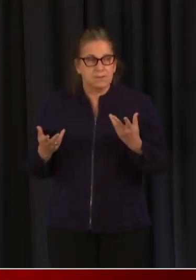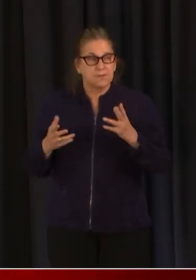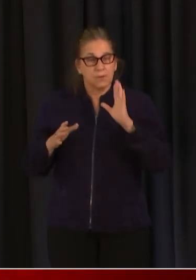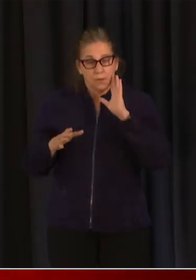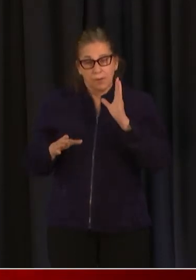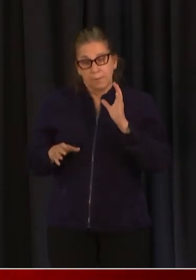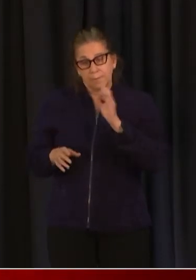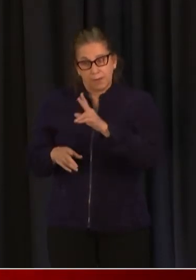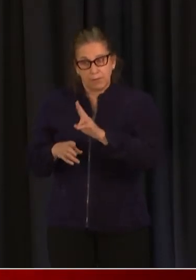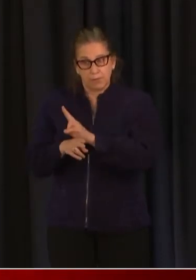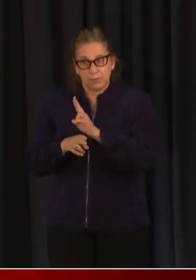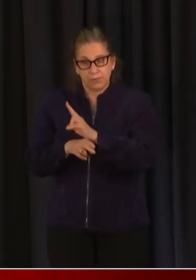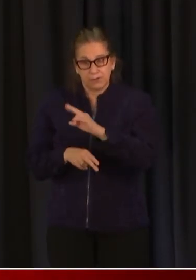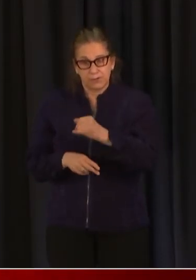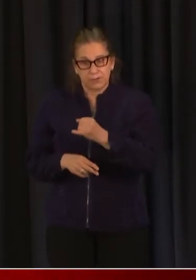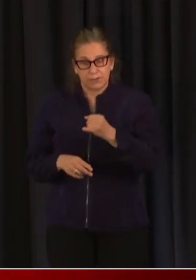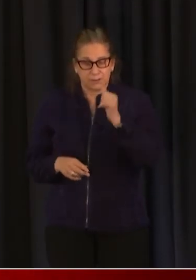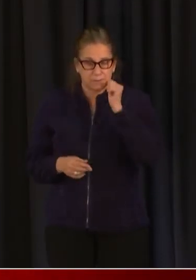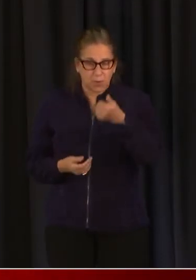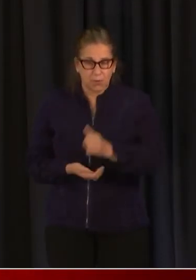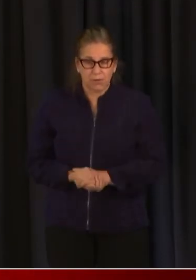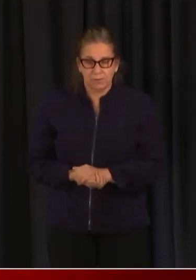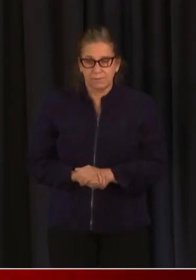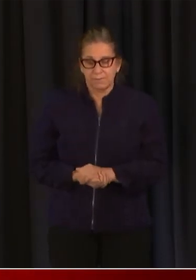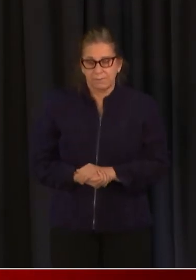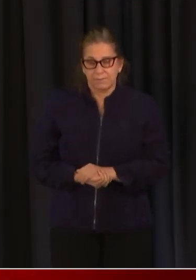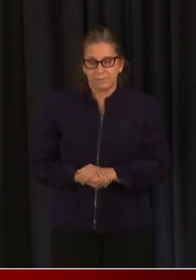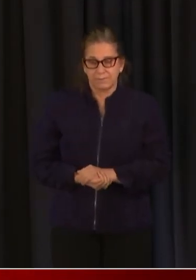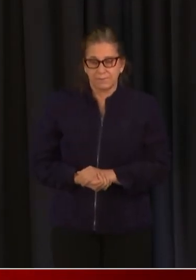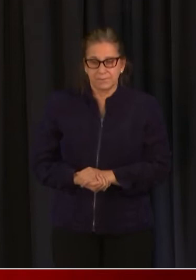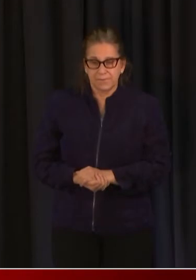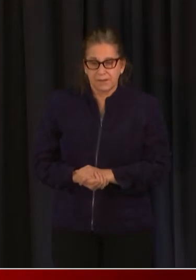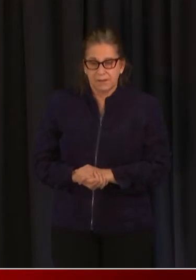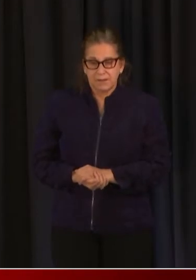are expected tomorrow. The district does not anticipate that we will